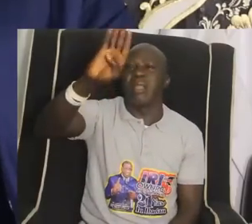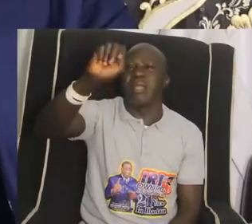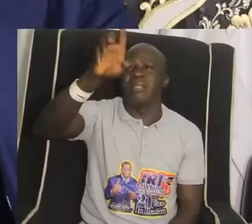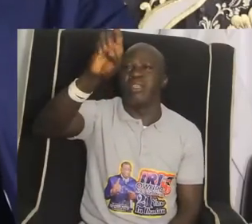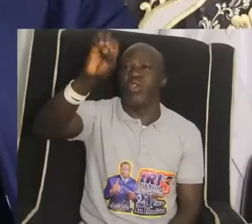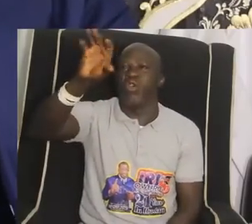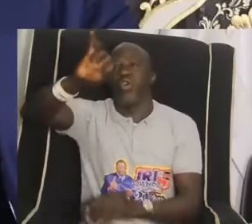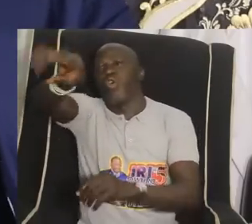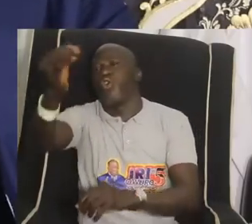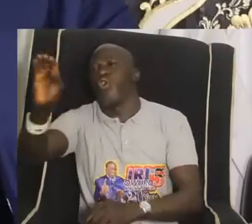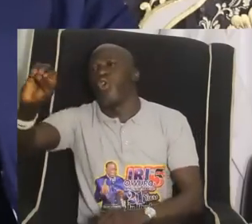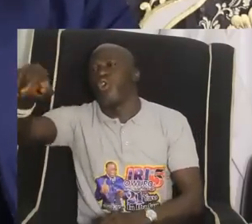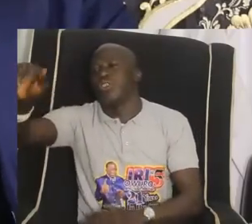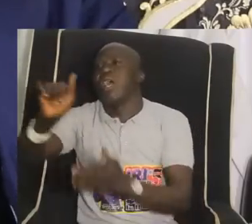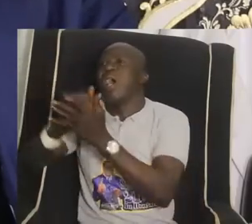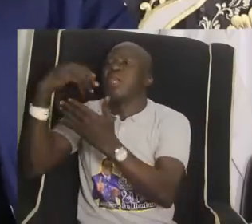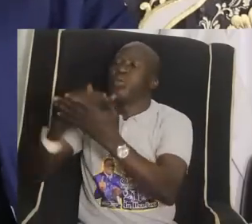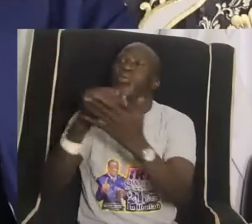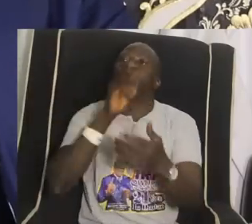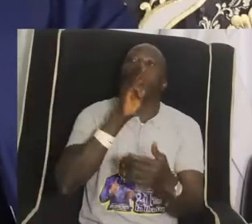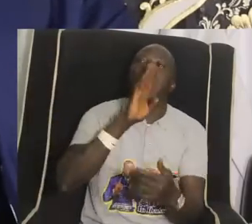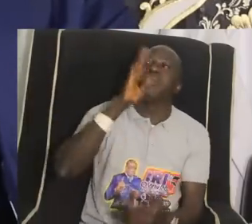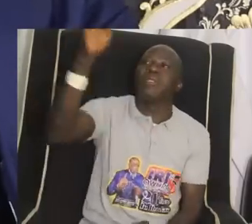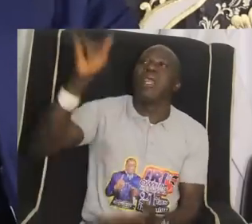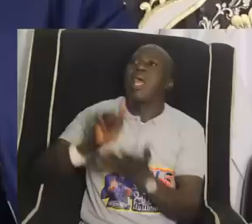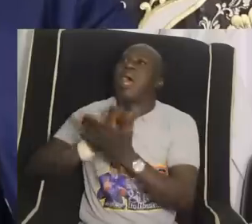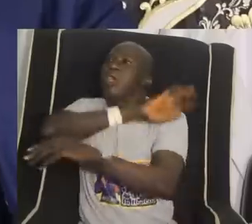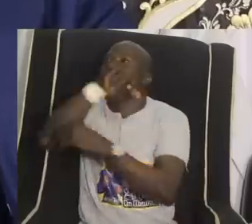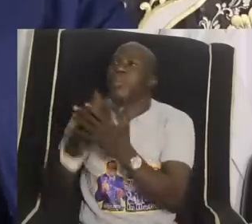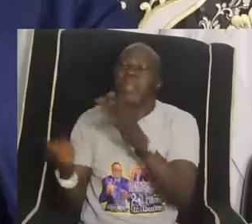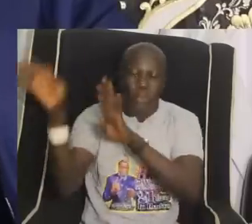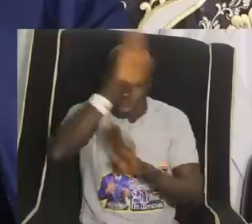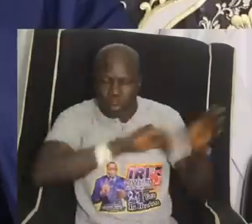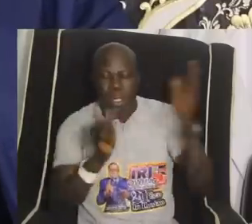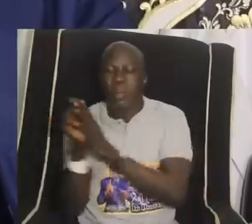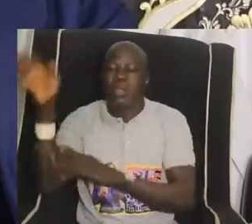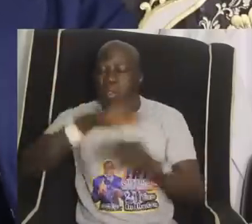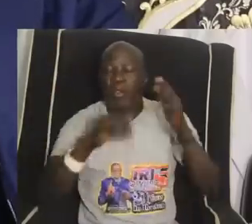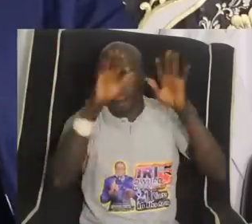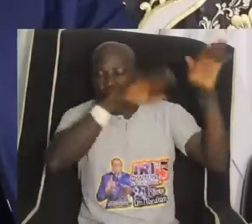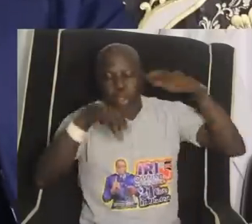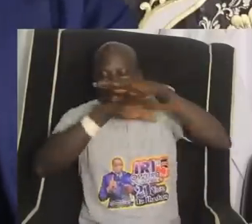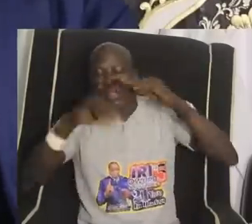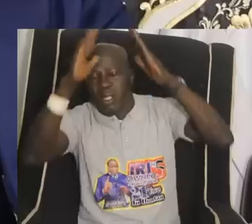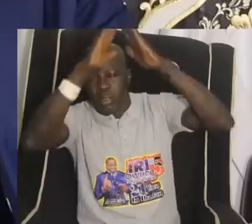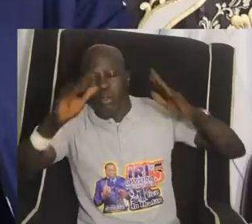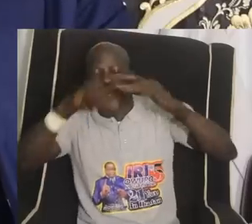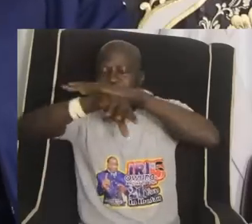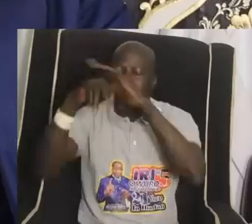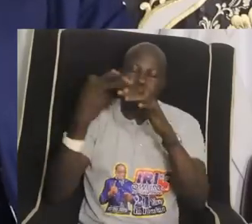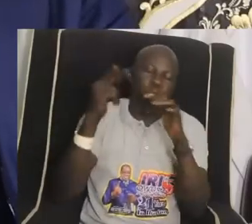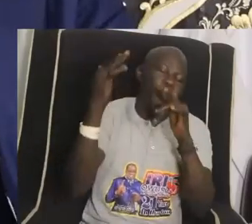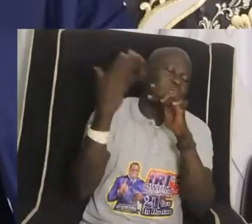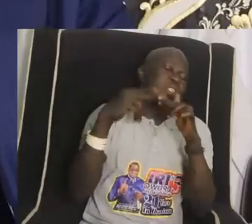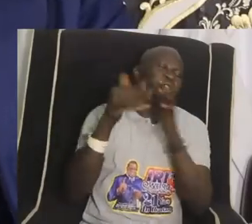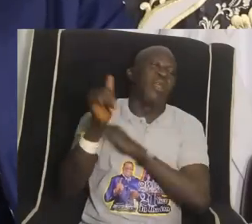oja. Get prepared. Emba bebe omi ye wa mbe o. Don't forget that that water is there. Mbogo tinja la be uru le. I don't know the battle raging in your ground. Kulu ma devi purimadaya. In the name